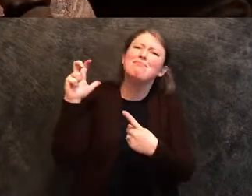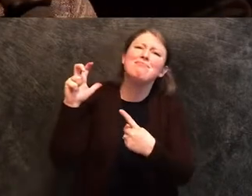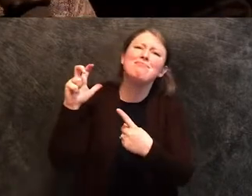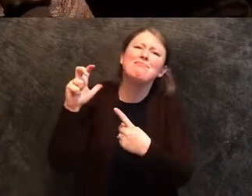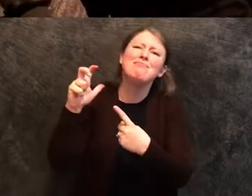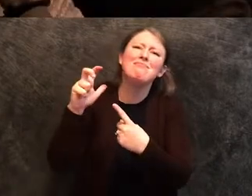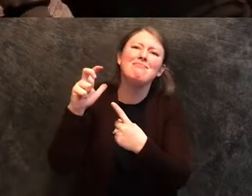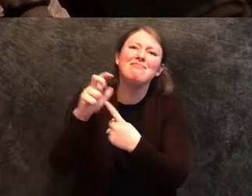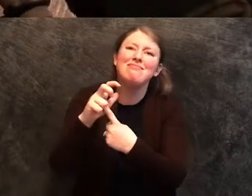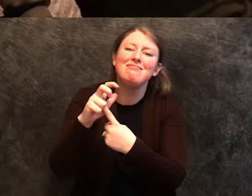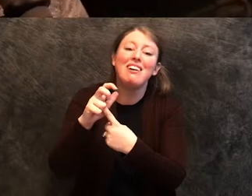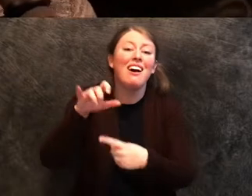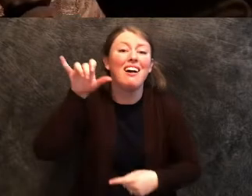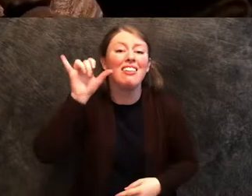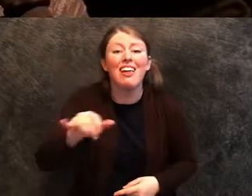other.